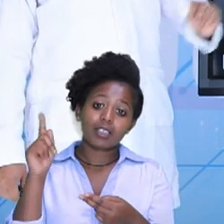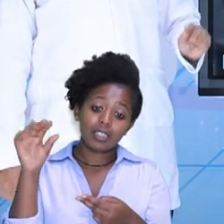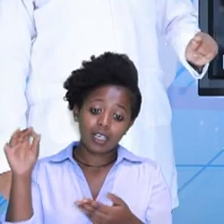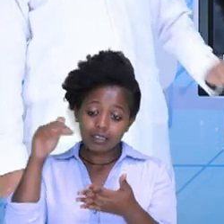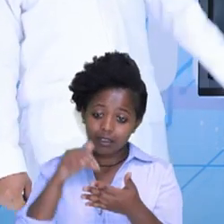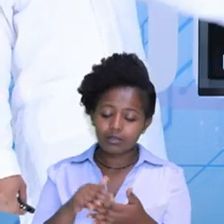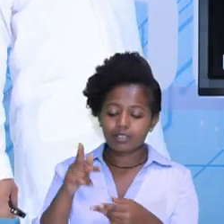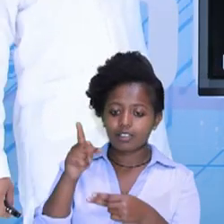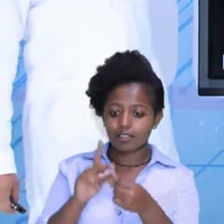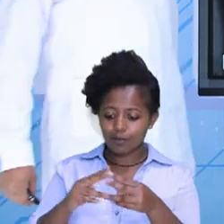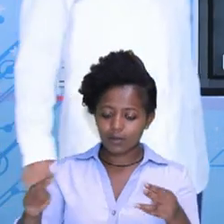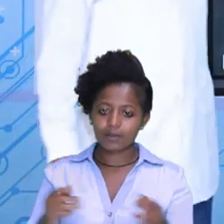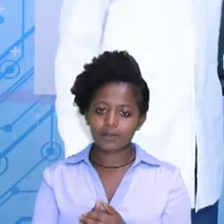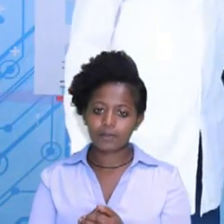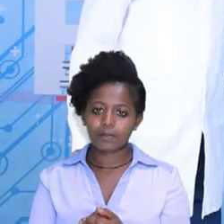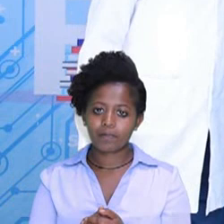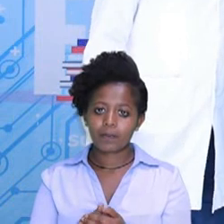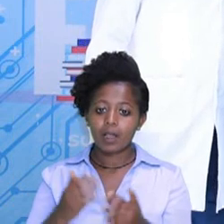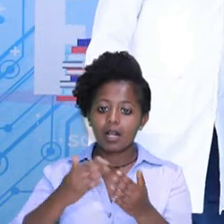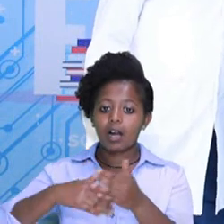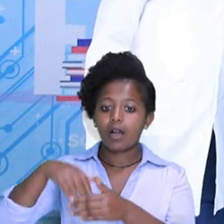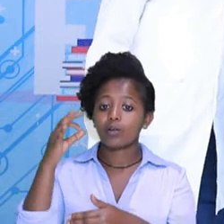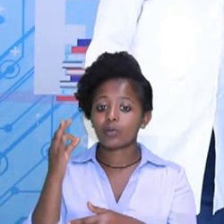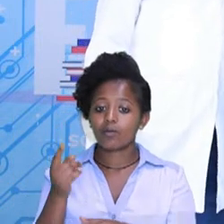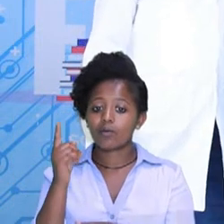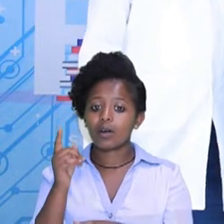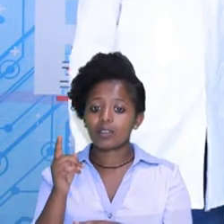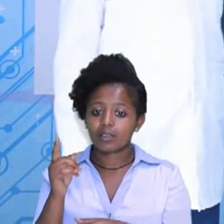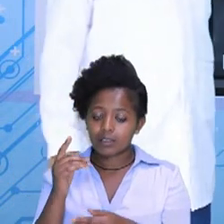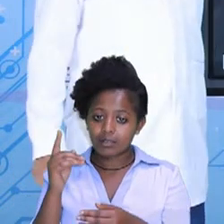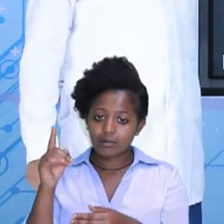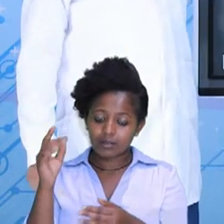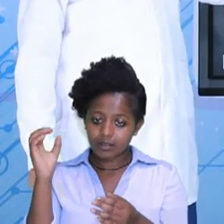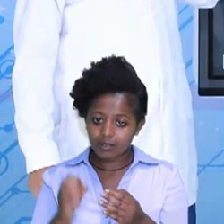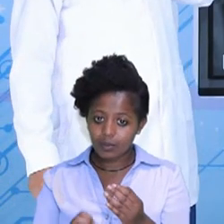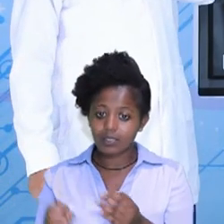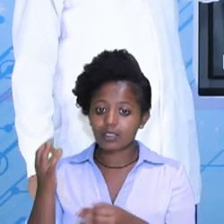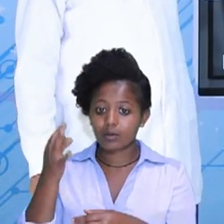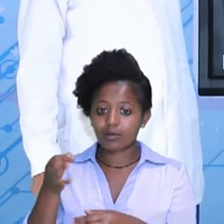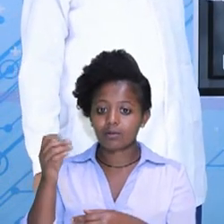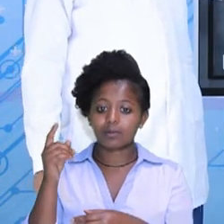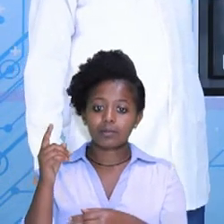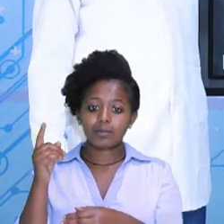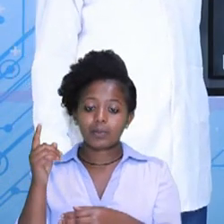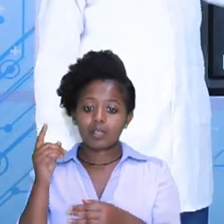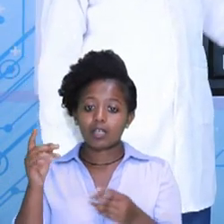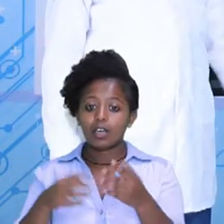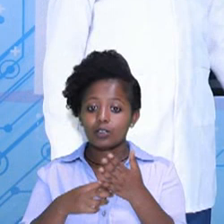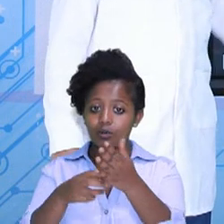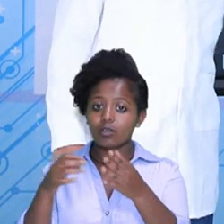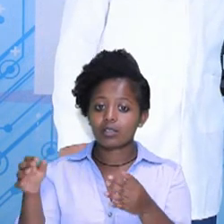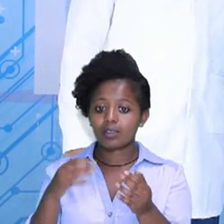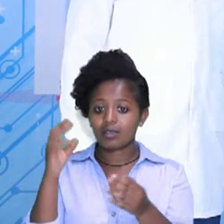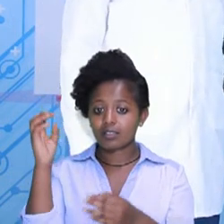9,000 kilometers. Out of 100,000 persons that set out for a journey,